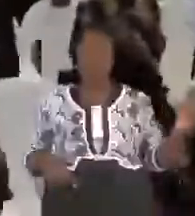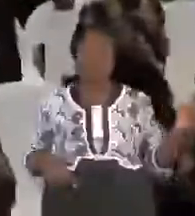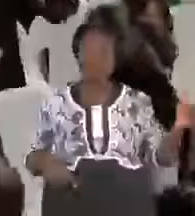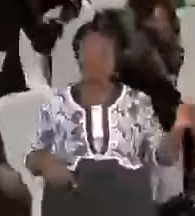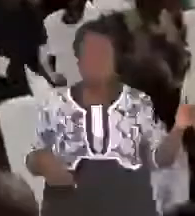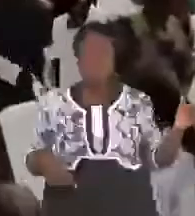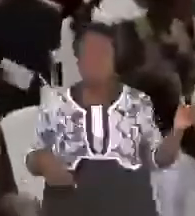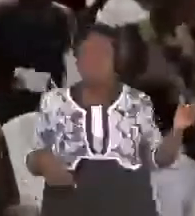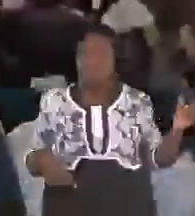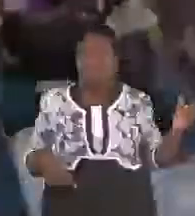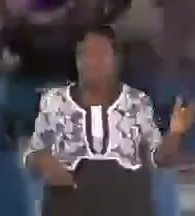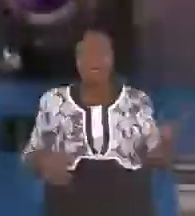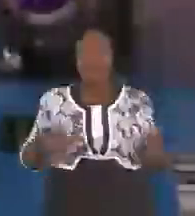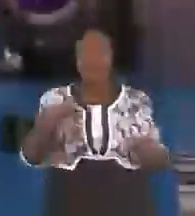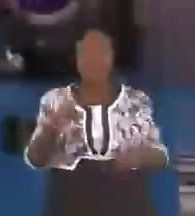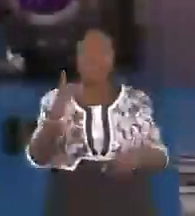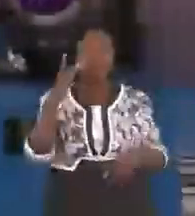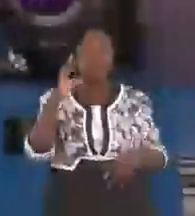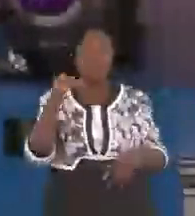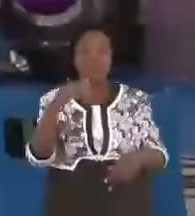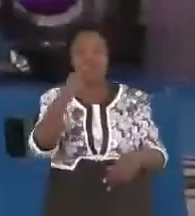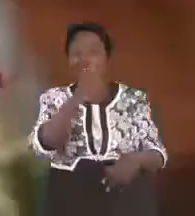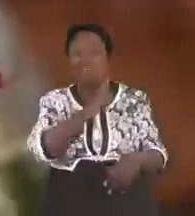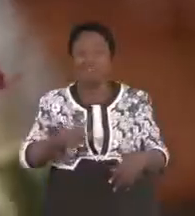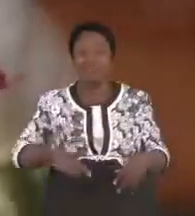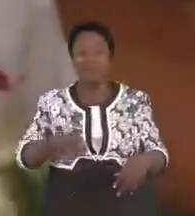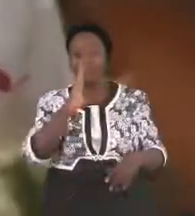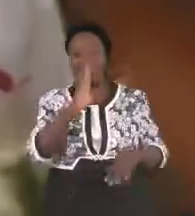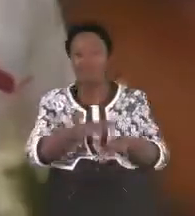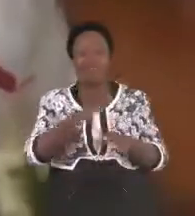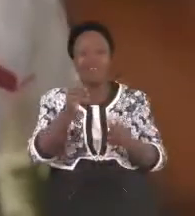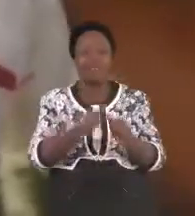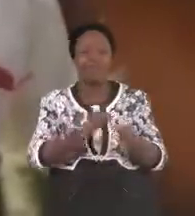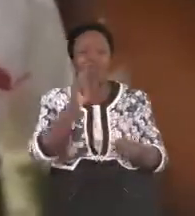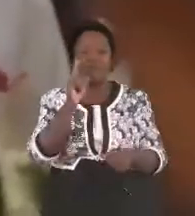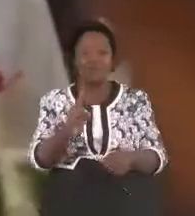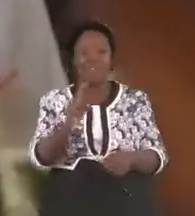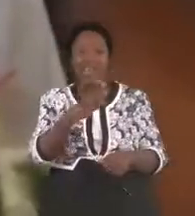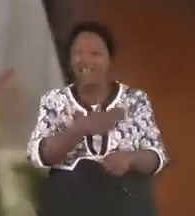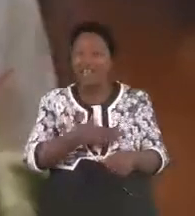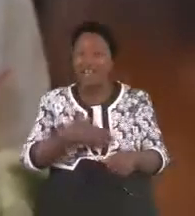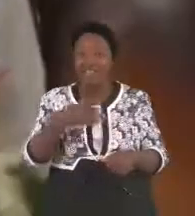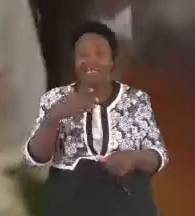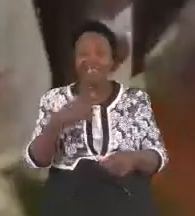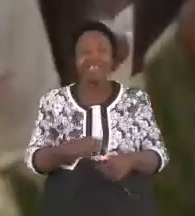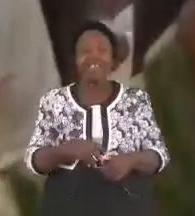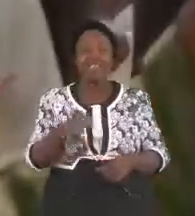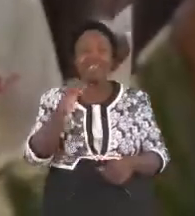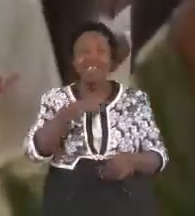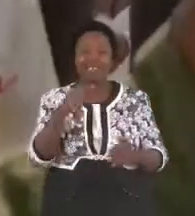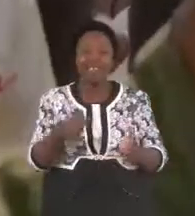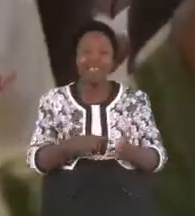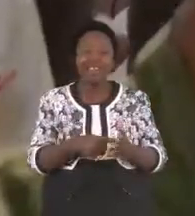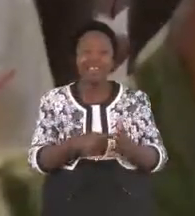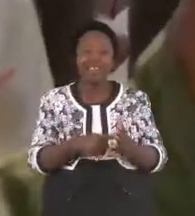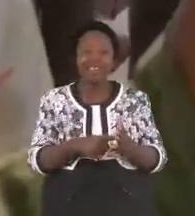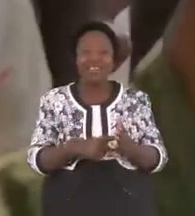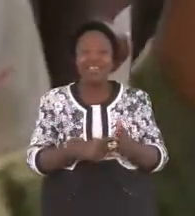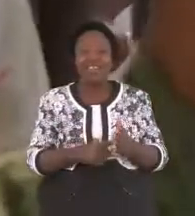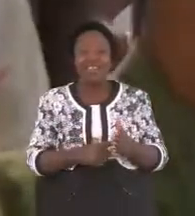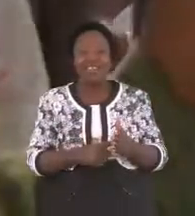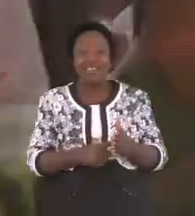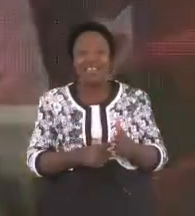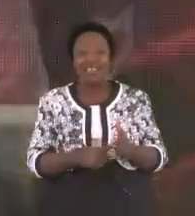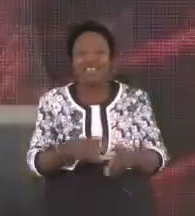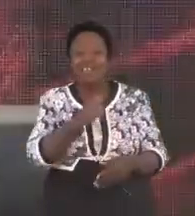The favor of the Lord be upon everyone. And may this be a special